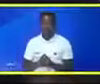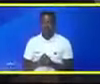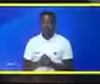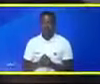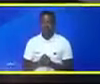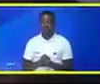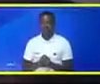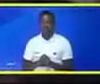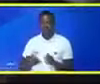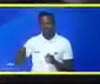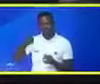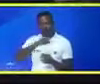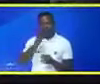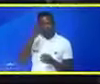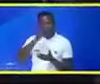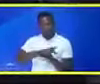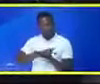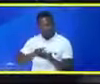Are we together?